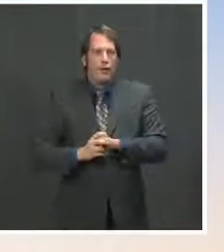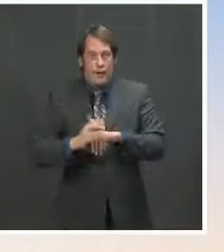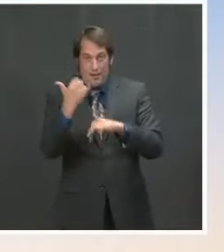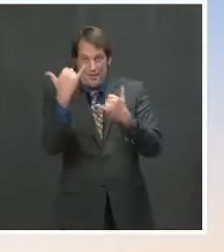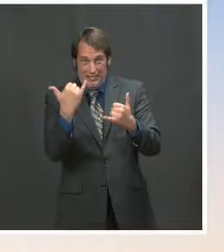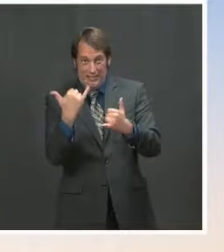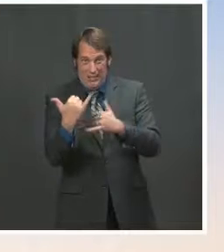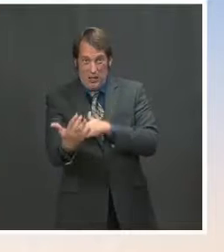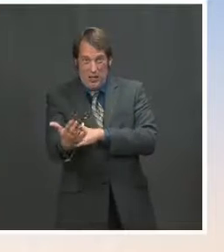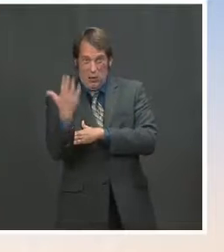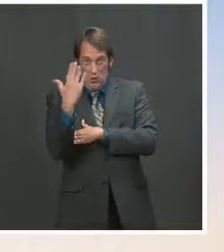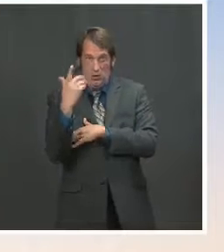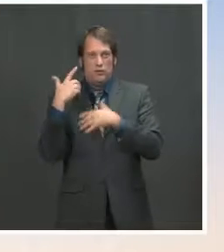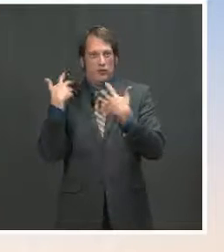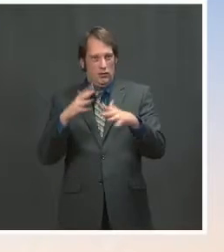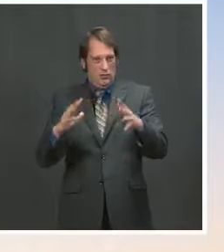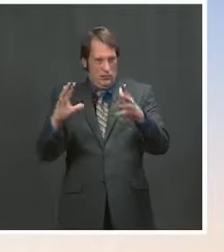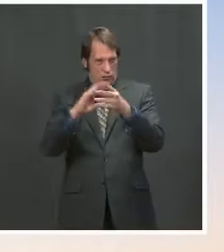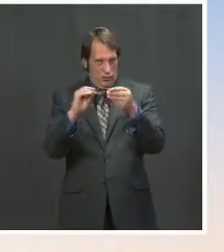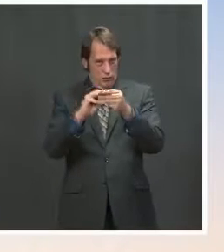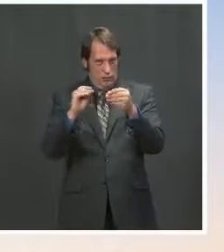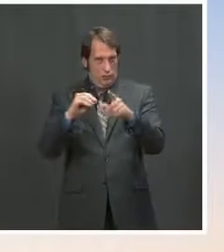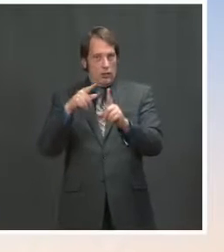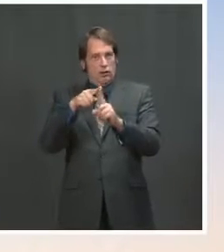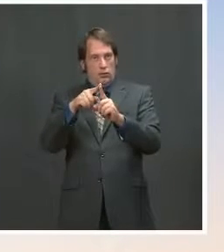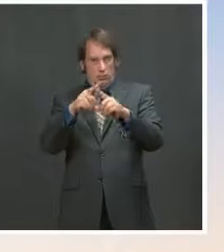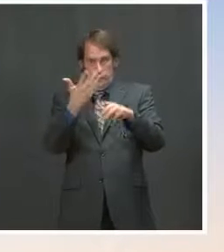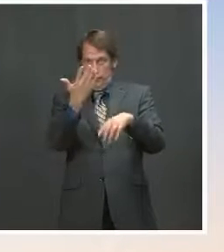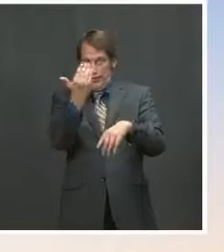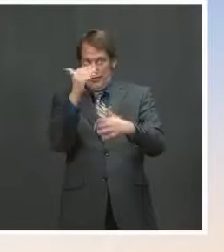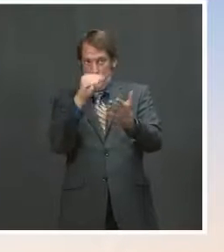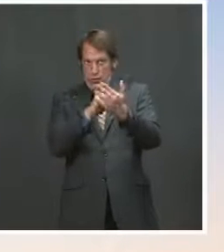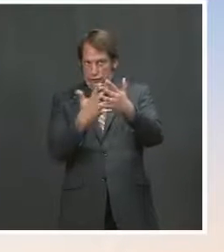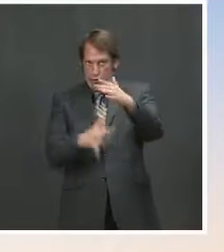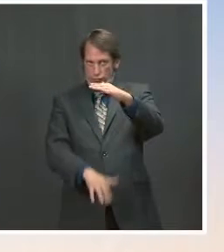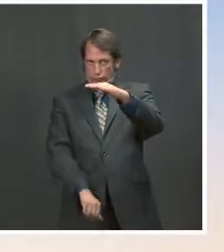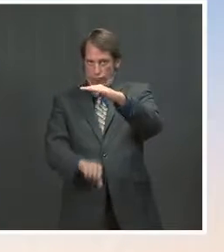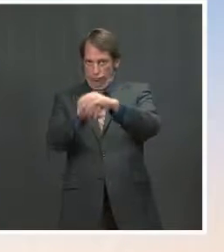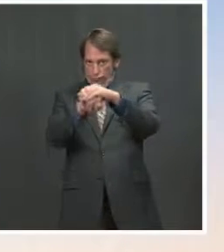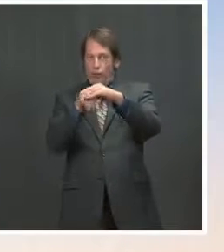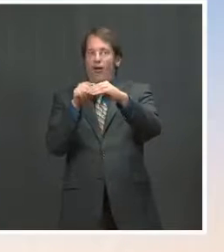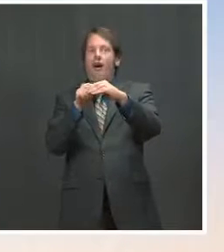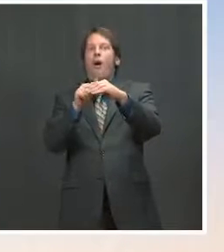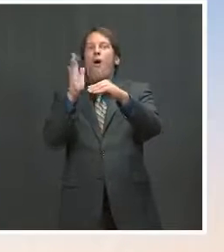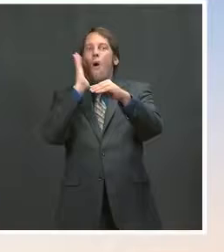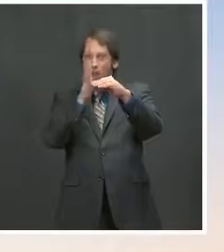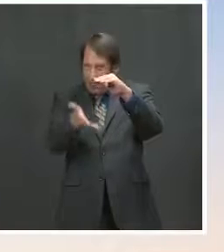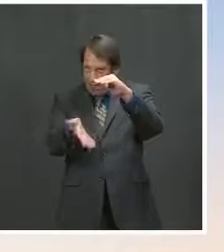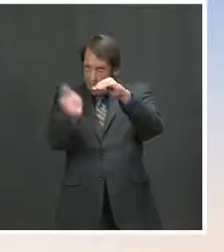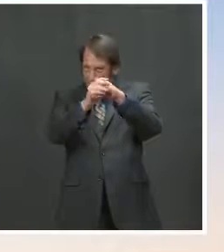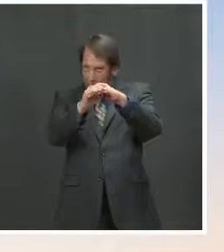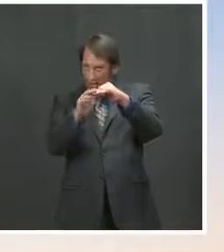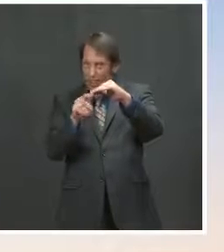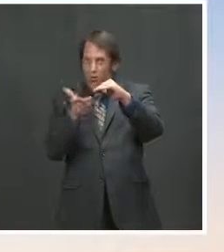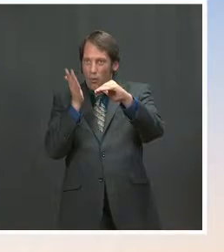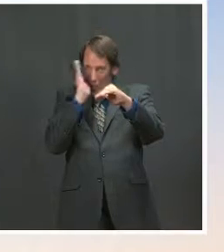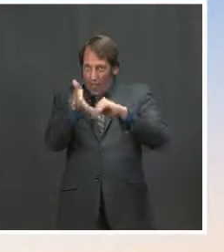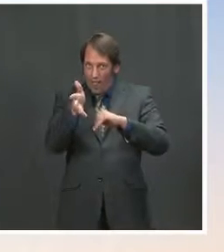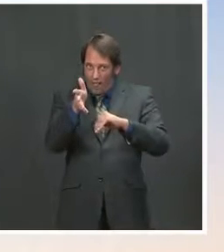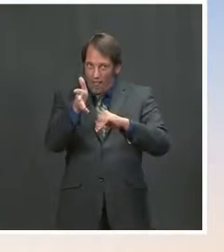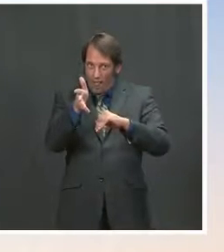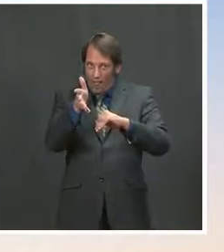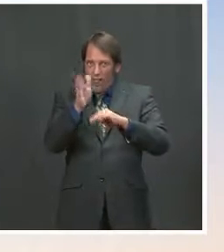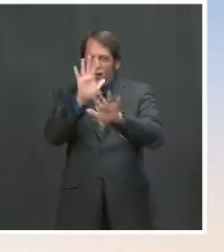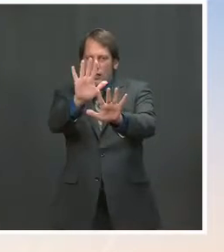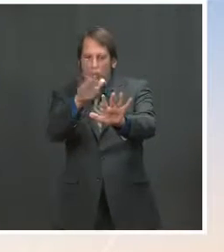once we reach 15,000, we will raise it. That was not accounted for in some of how people were some of how